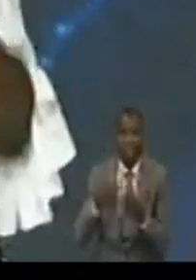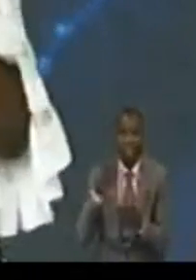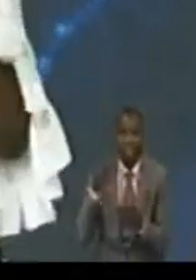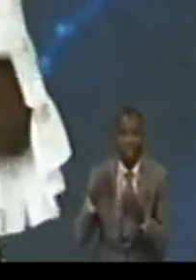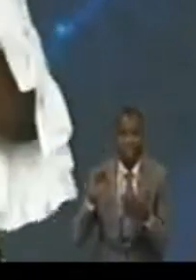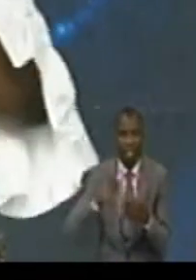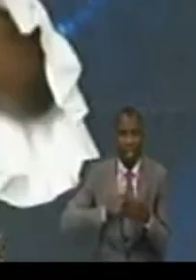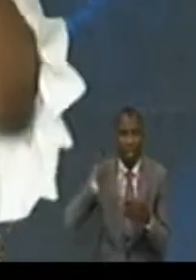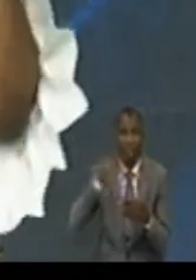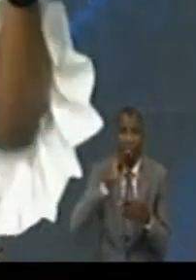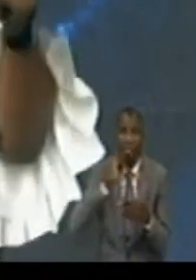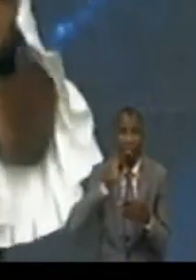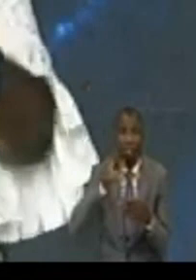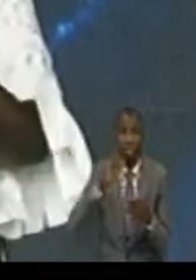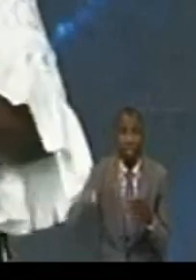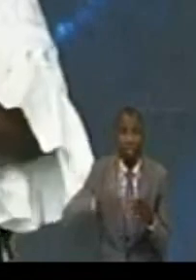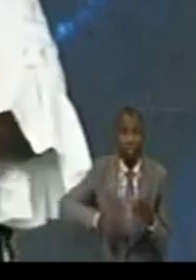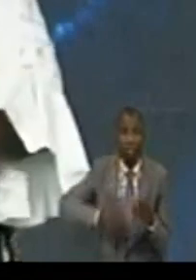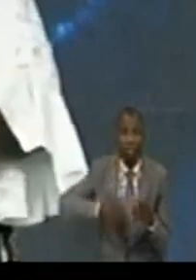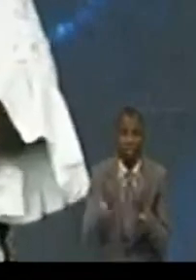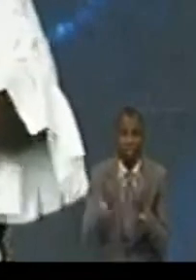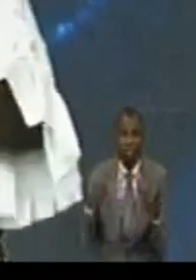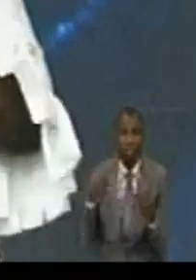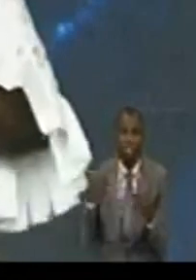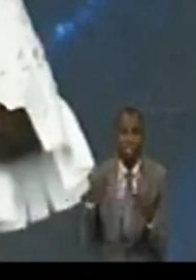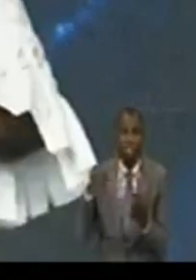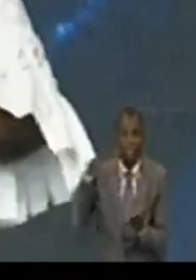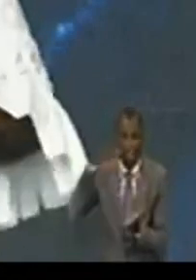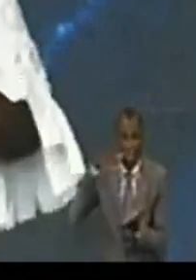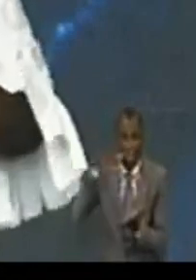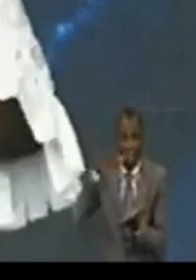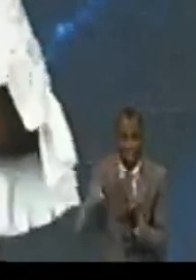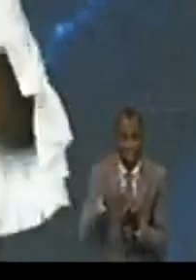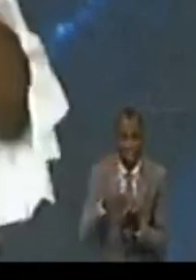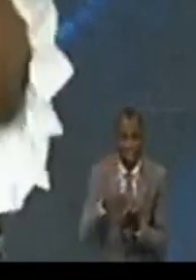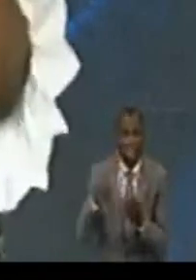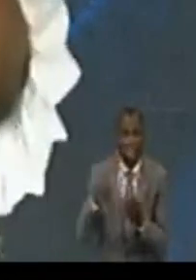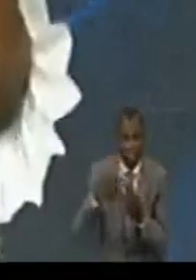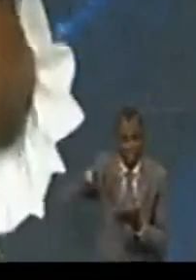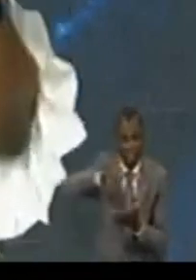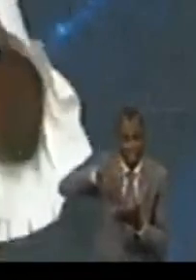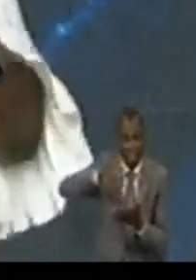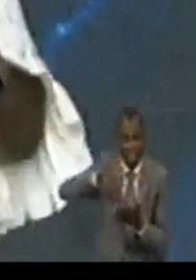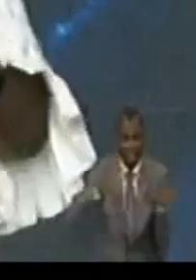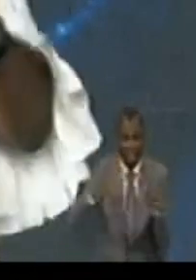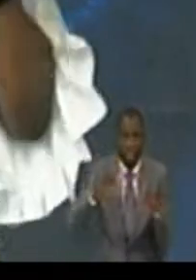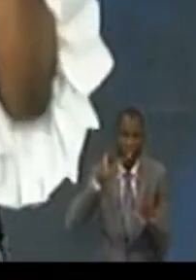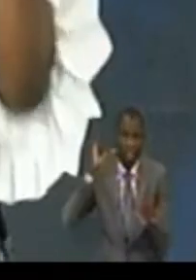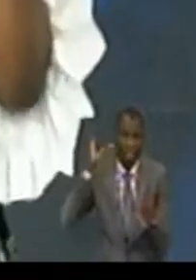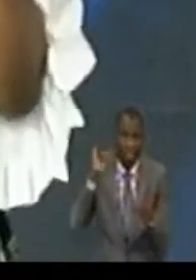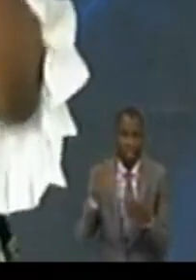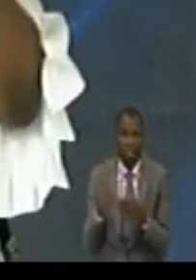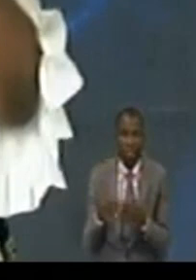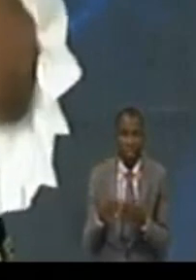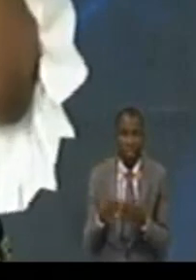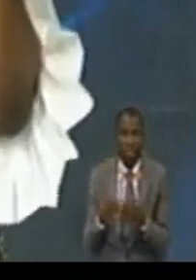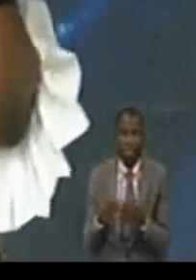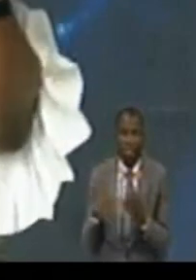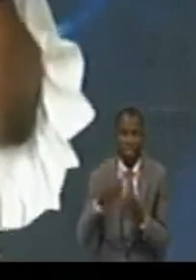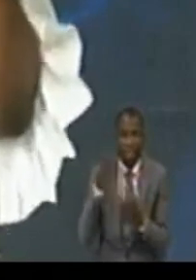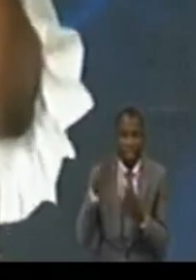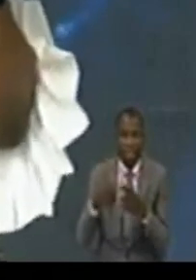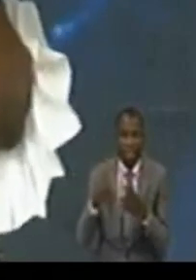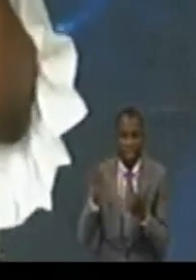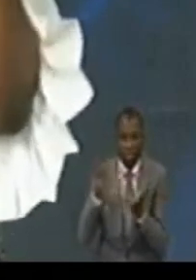pain again. I went back yesterday for an X-ray. The X-ray was conducted, though it was in a soft copy. The doctor told